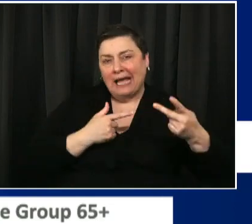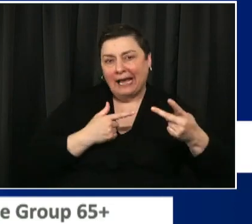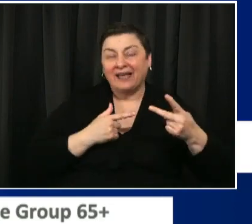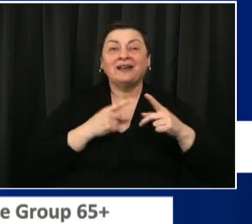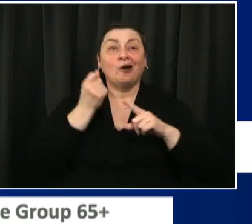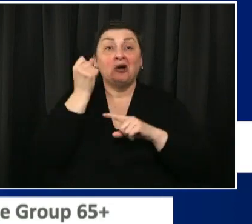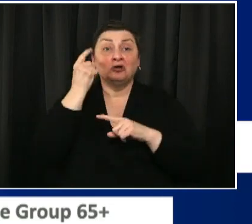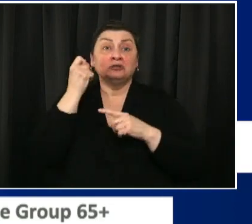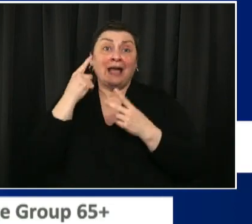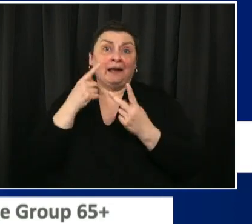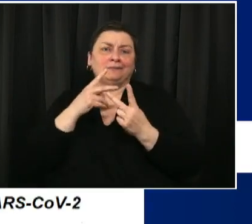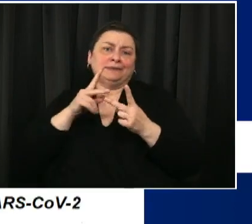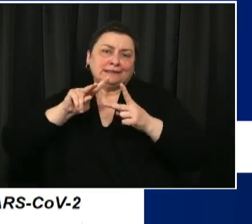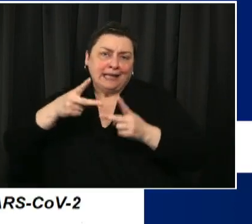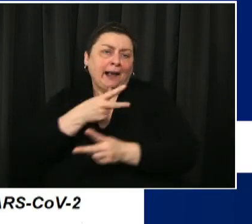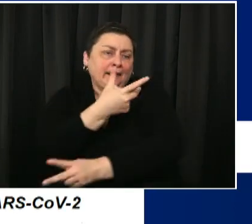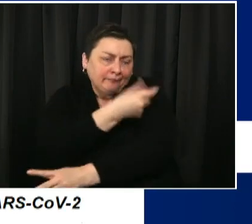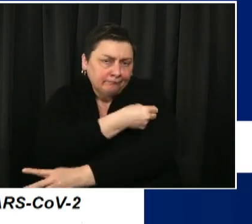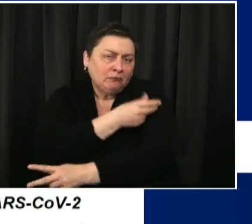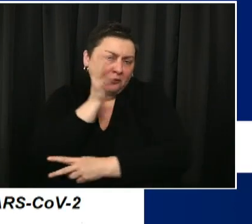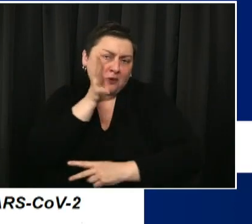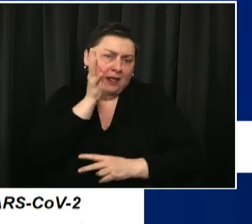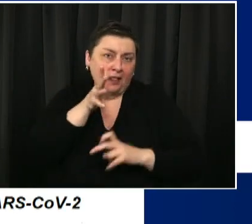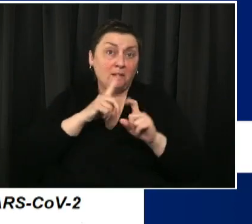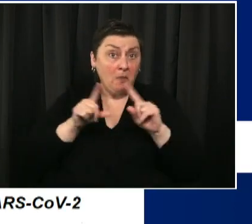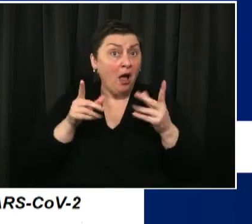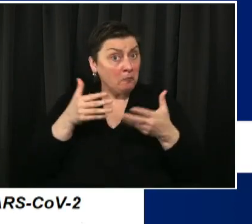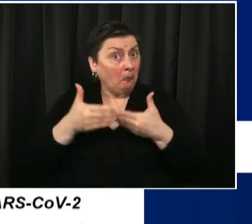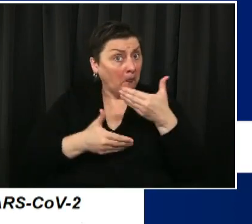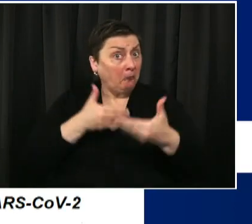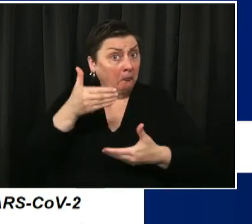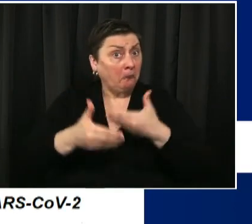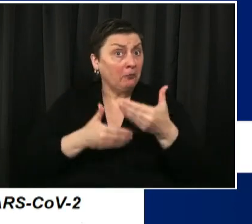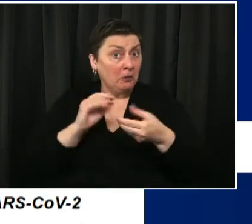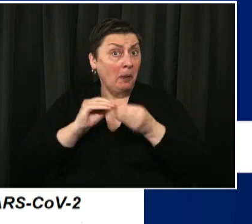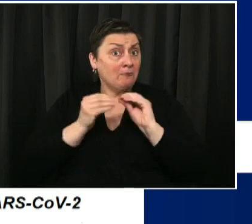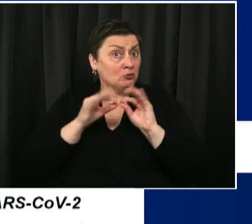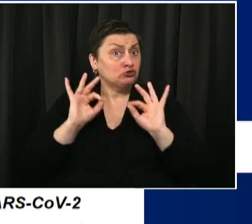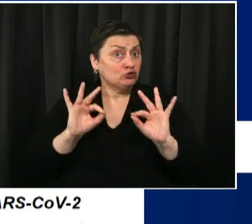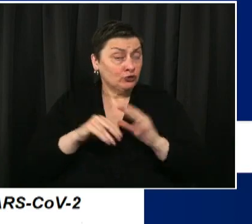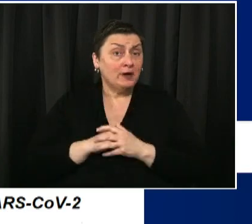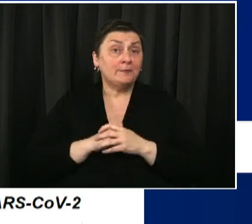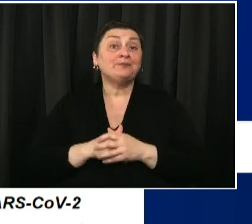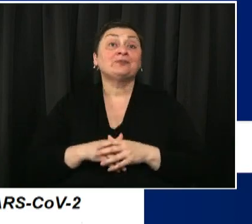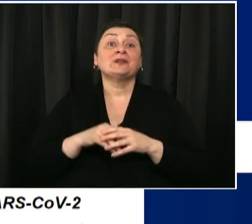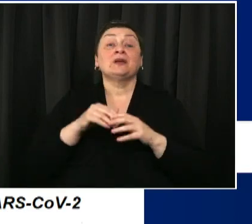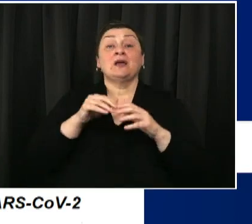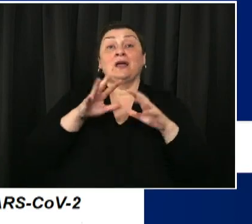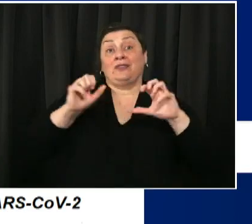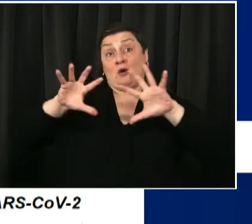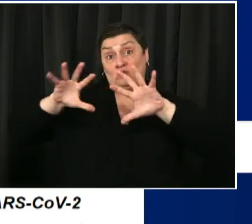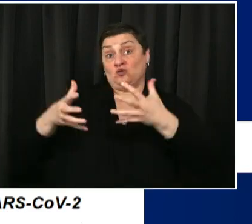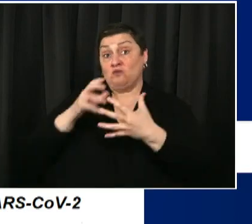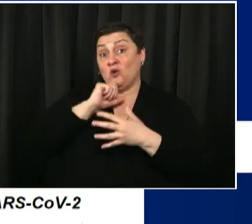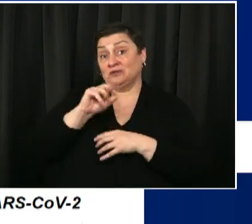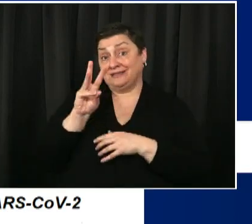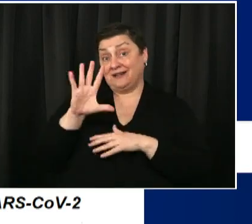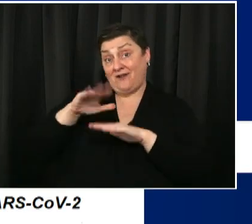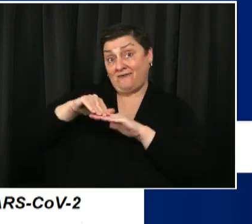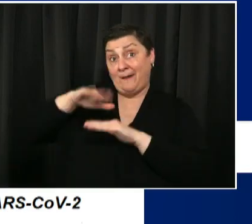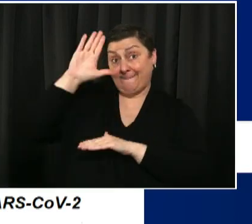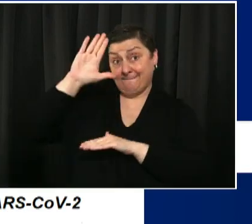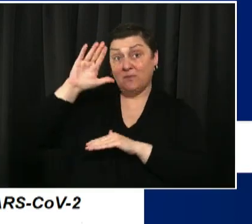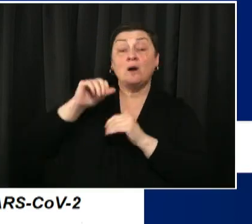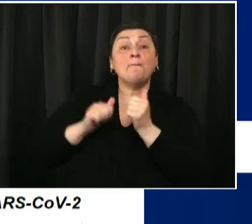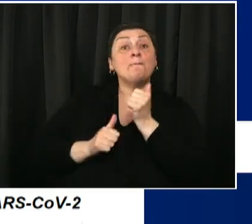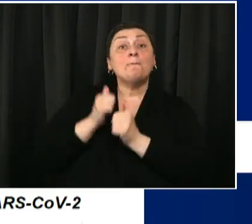far off. Next. And then again, looking at the 65 plus, you might notice that most of the immunity in that